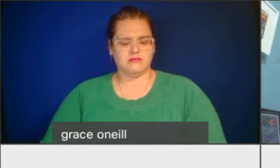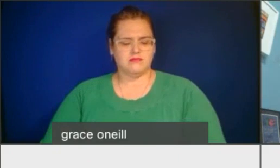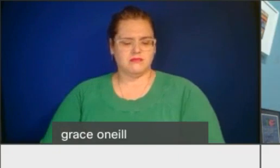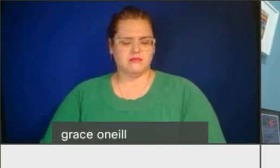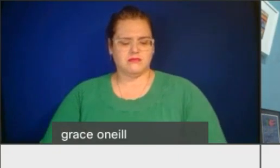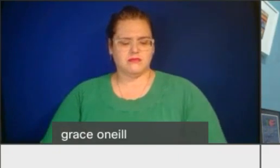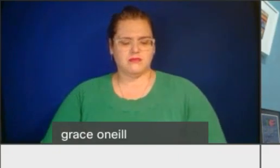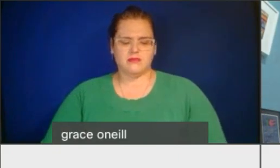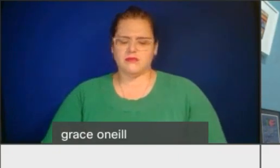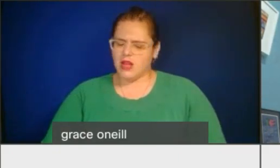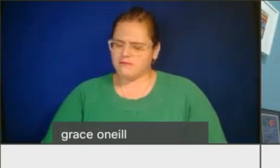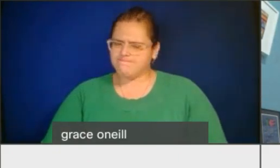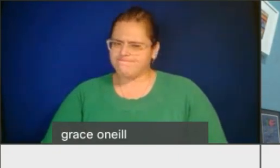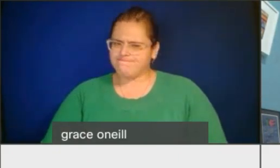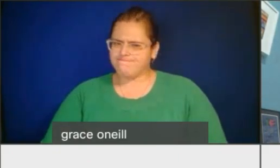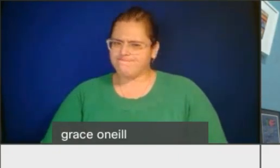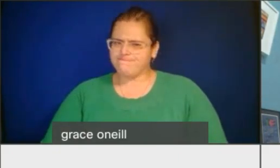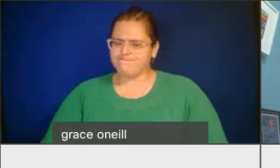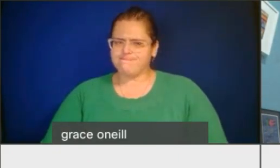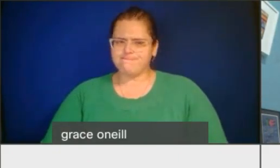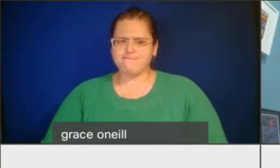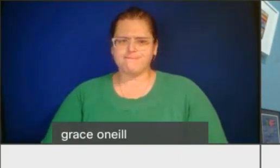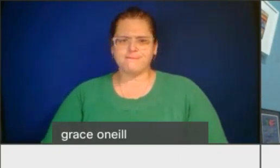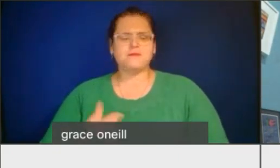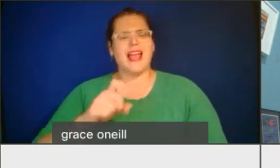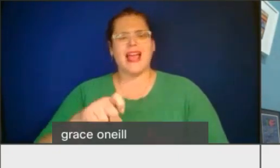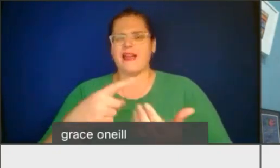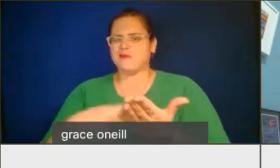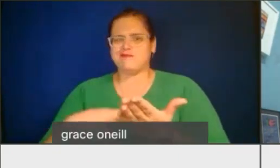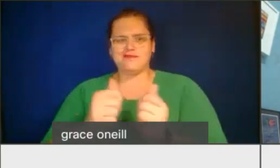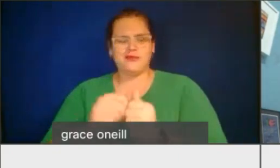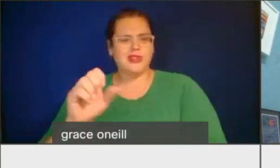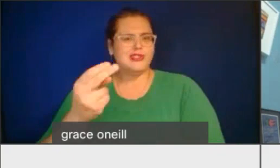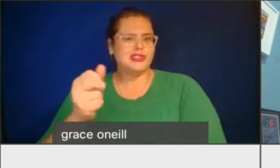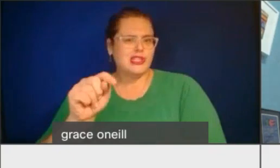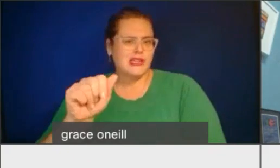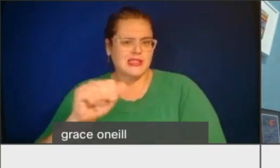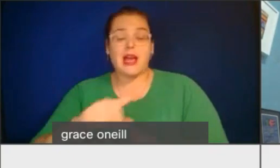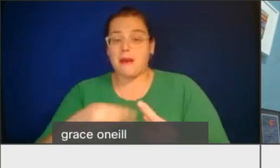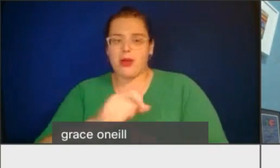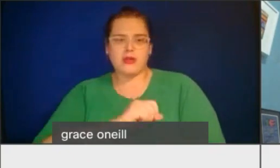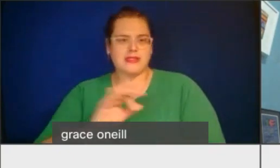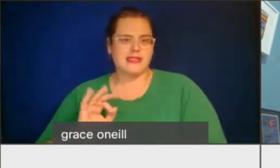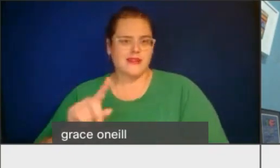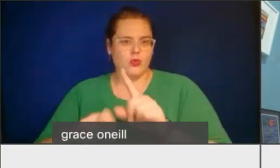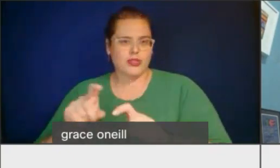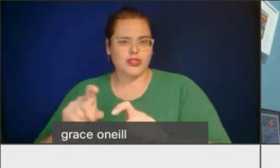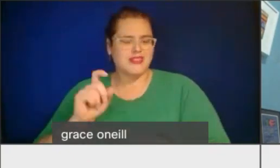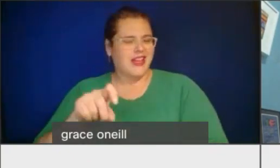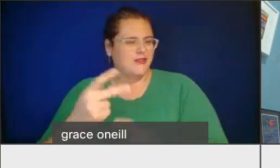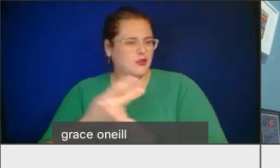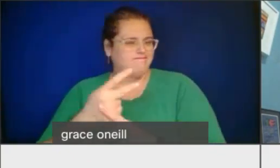I would have to check with Shasta about the questions that we're asking about staff, but we started asking